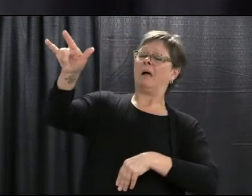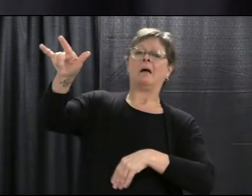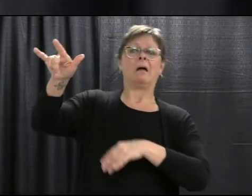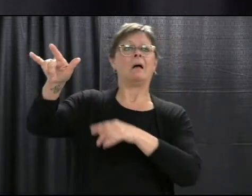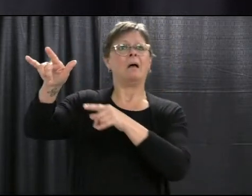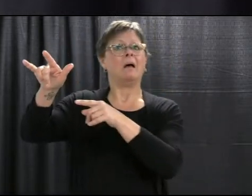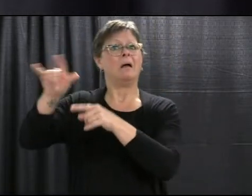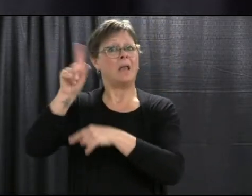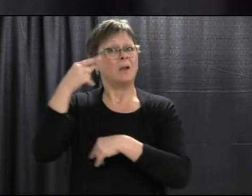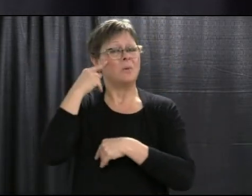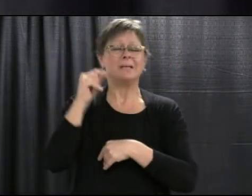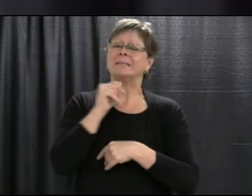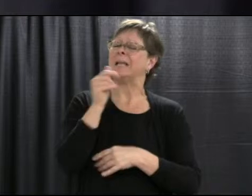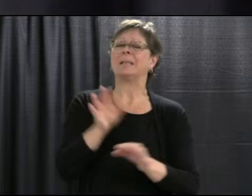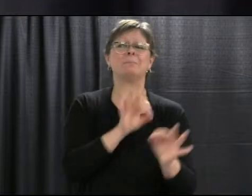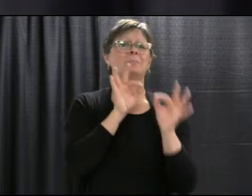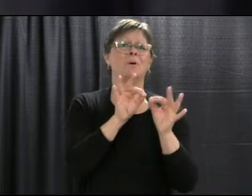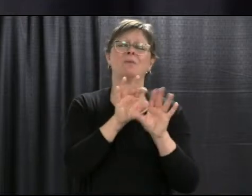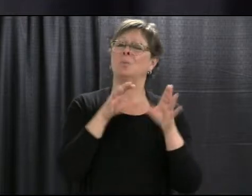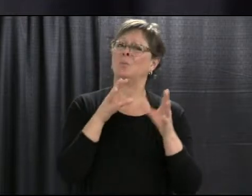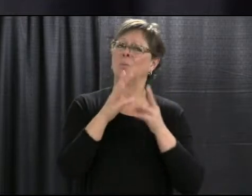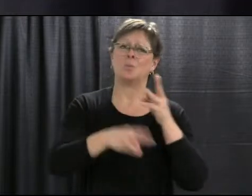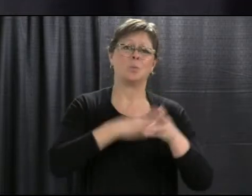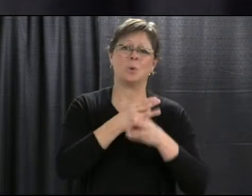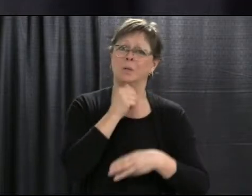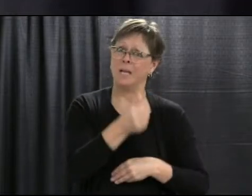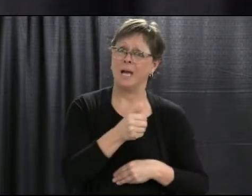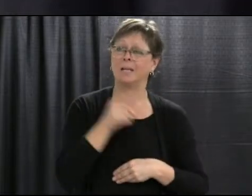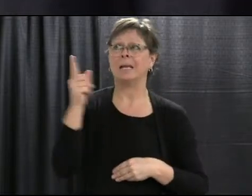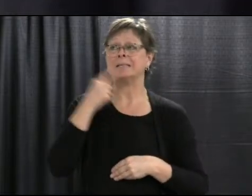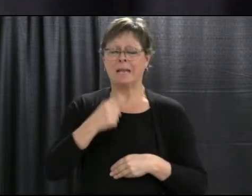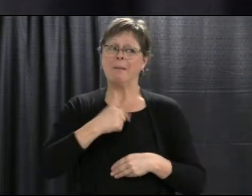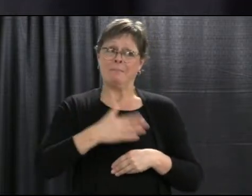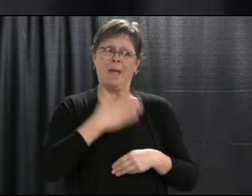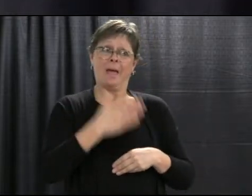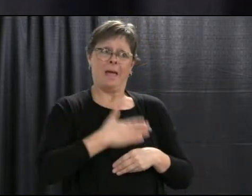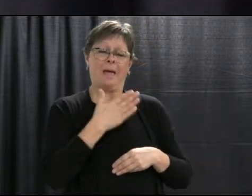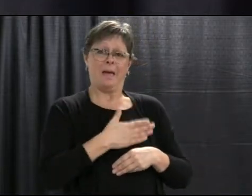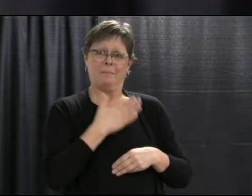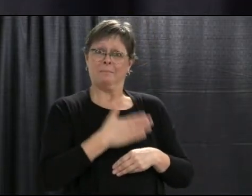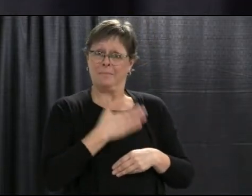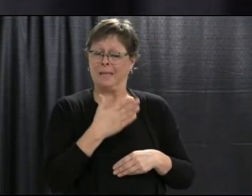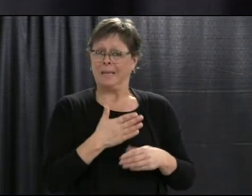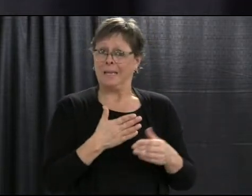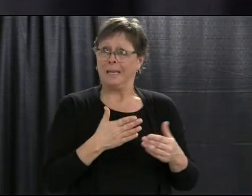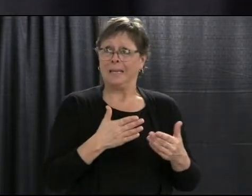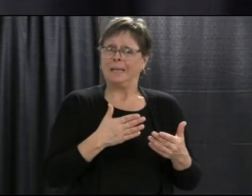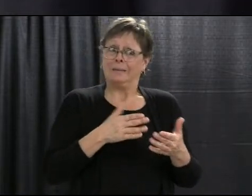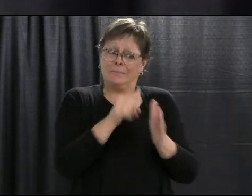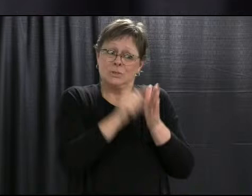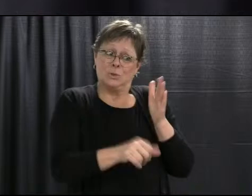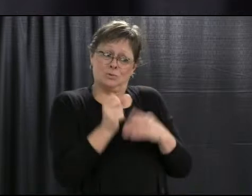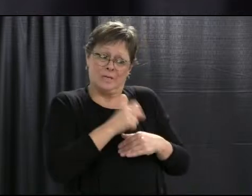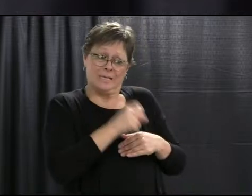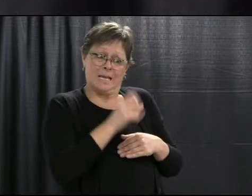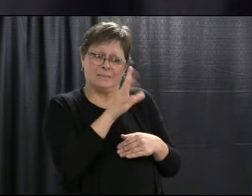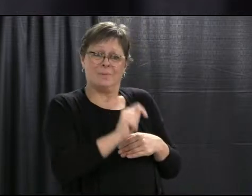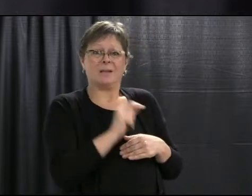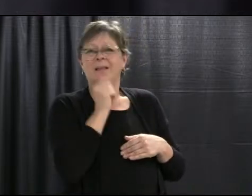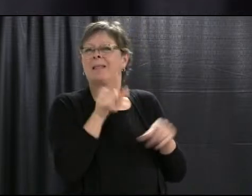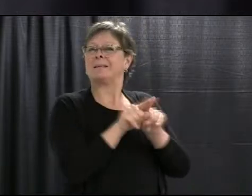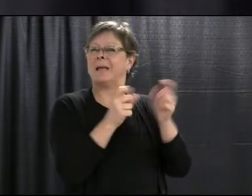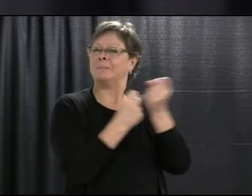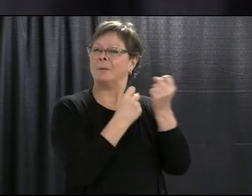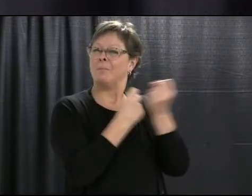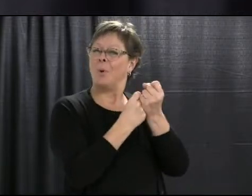half the people we contact, they say, I'm happy to have my surgery here, but being sent up there, I don't have many supports. It's a funny, it's an unusual